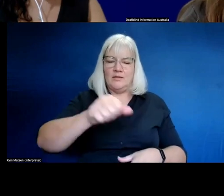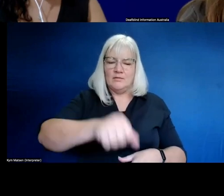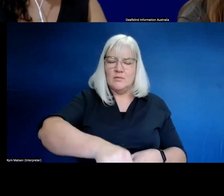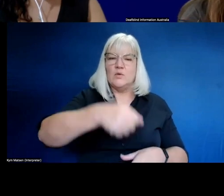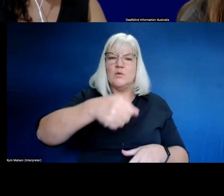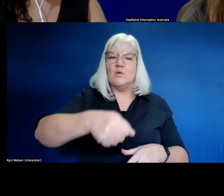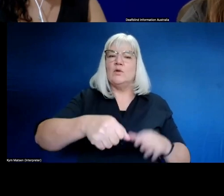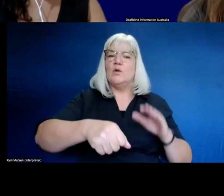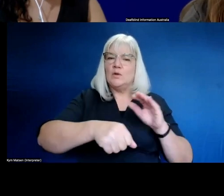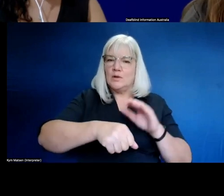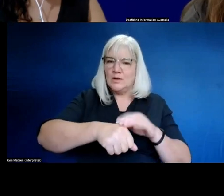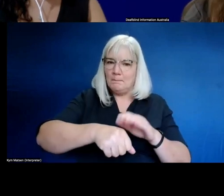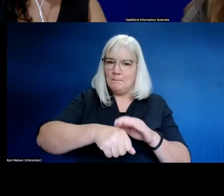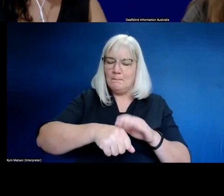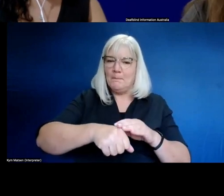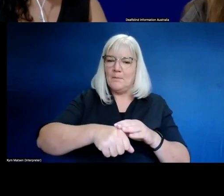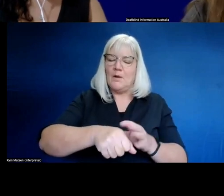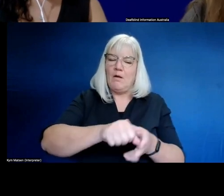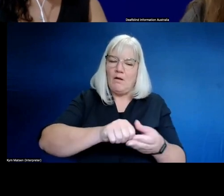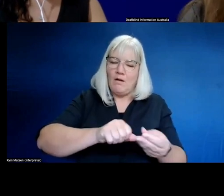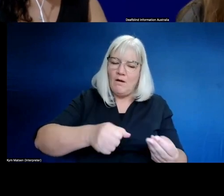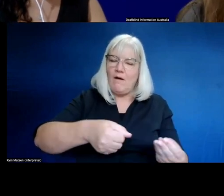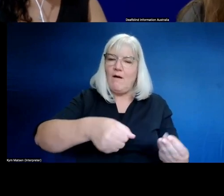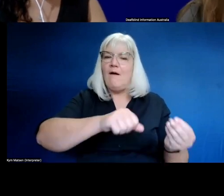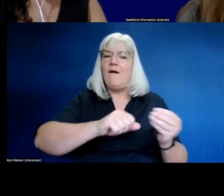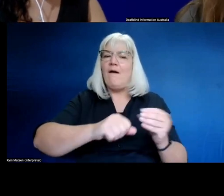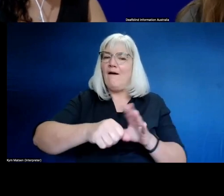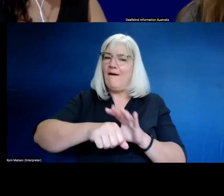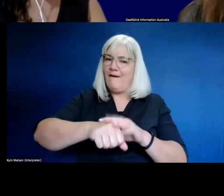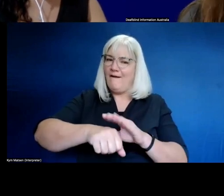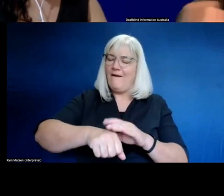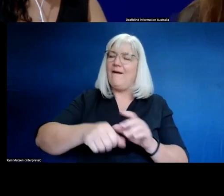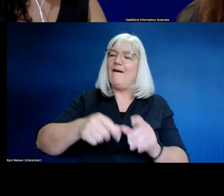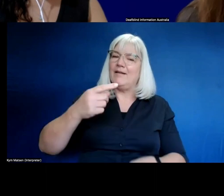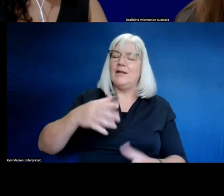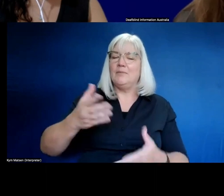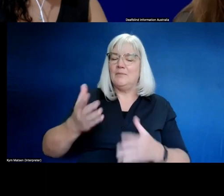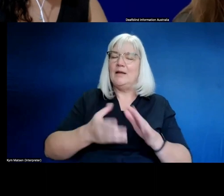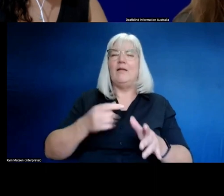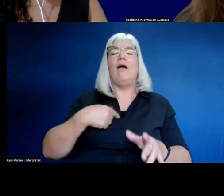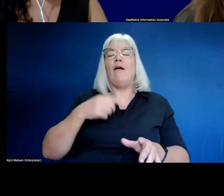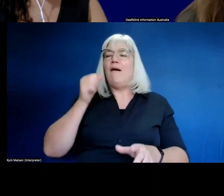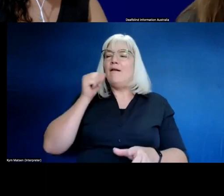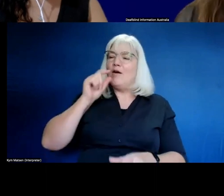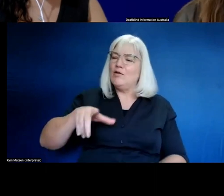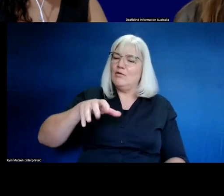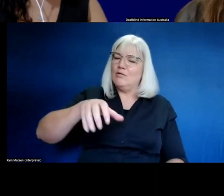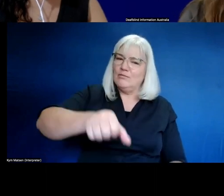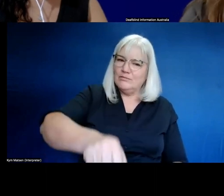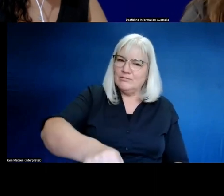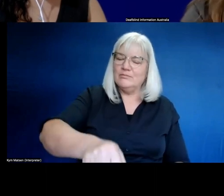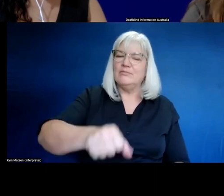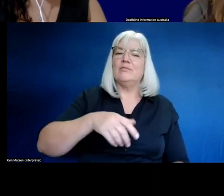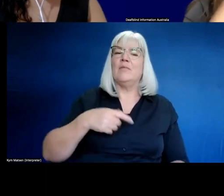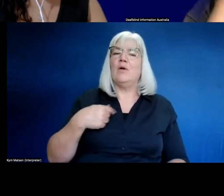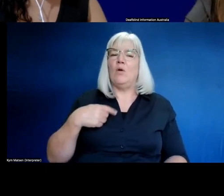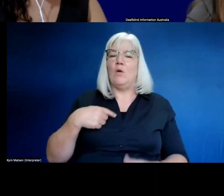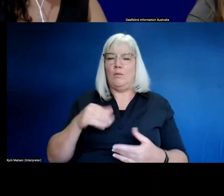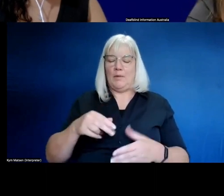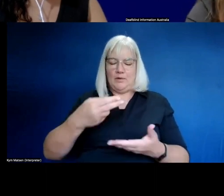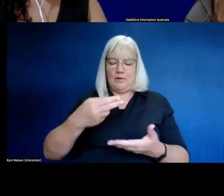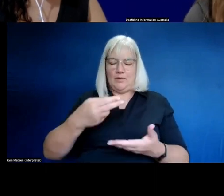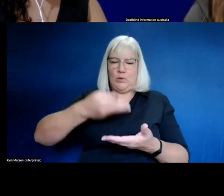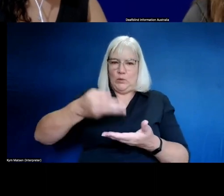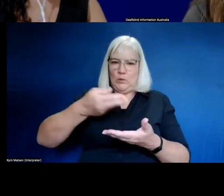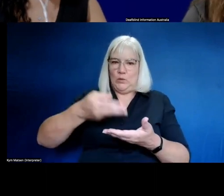tap and you feel the spoon together, it's like, oh yeah, I can see you reaching for the spoon. Or there's a spoon here, you know, let